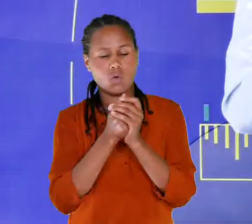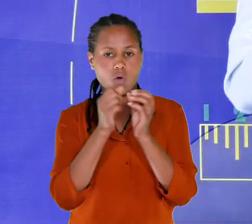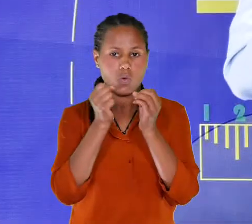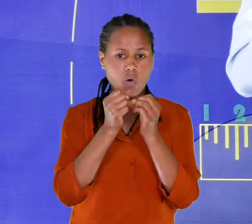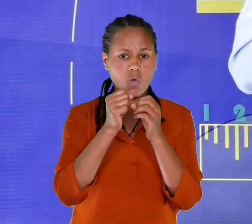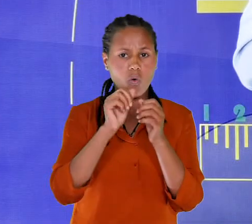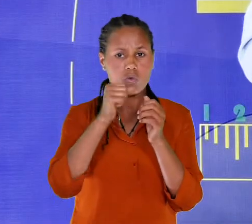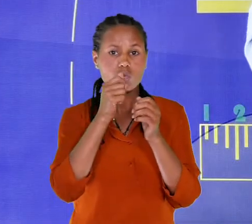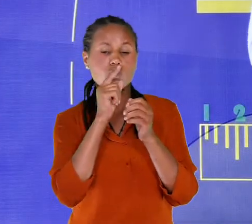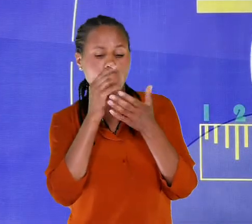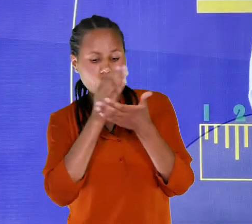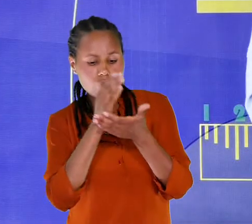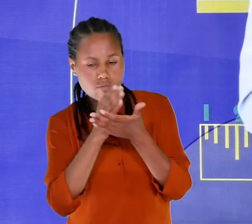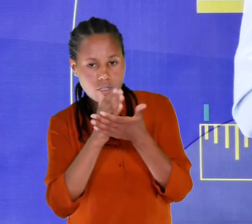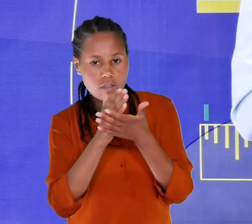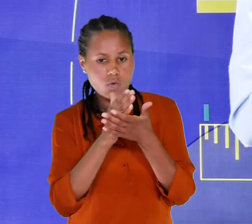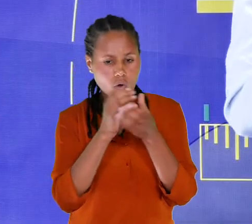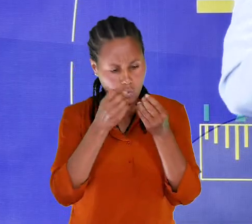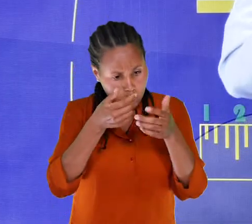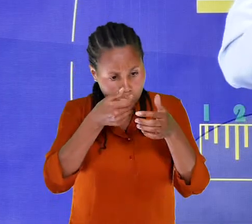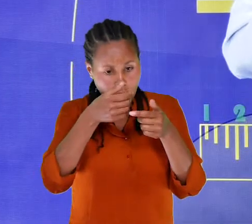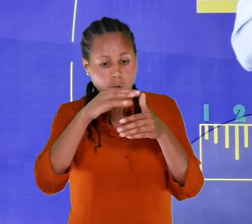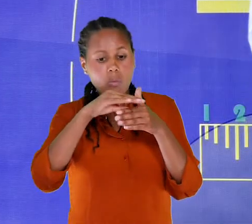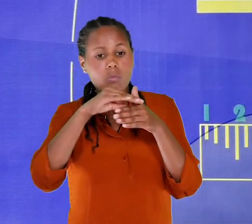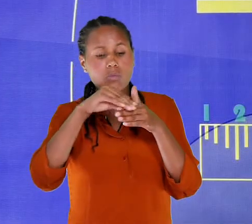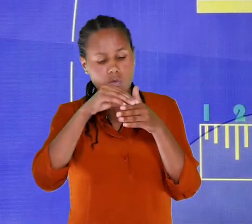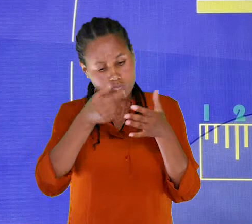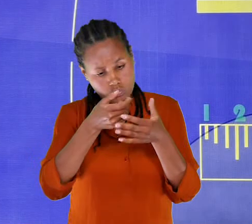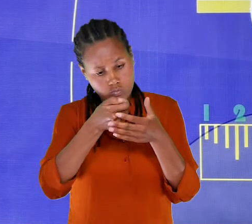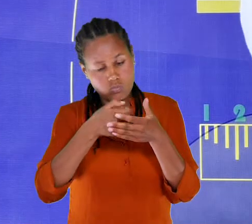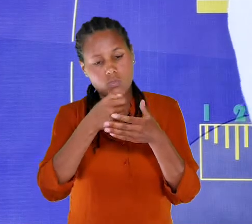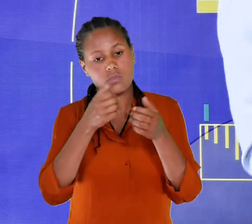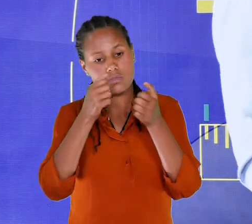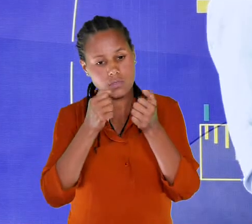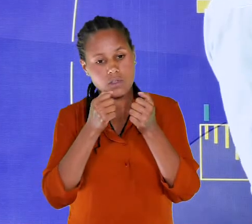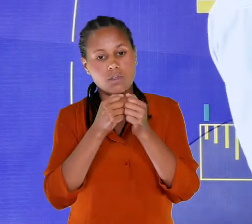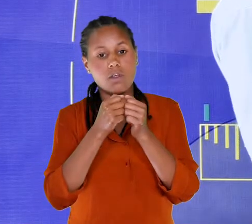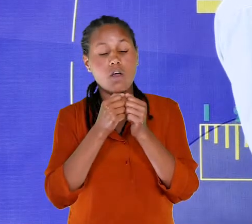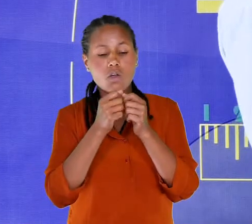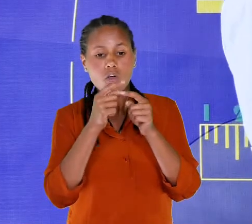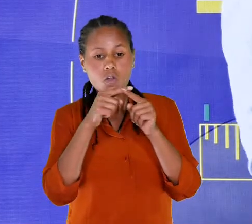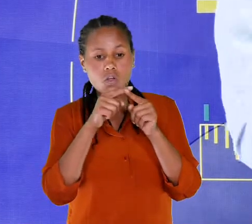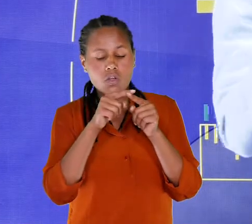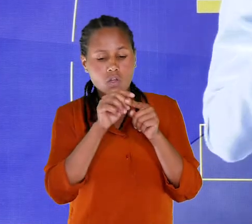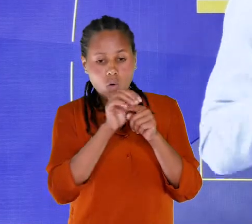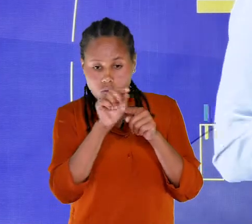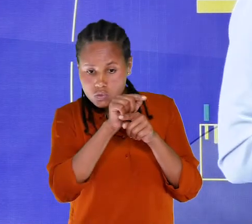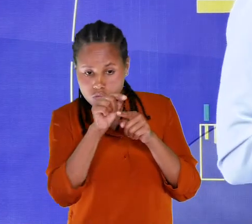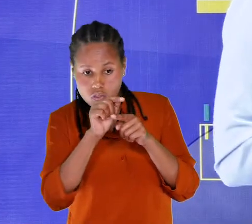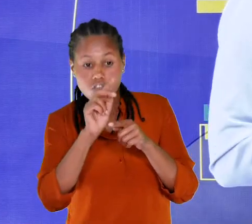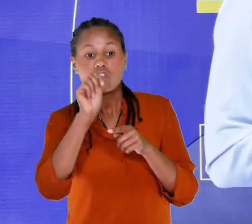tomato. We can count money. We can count different objects. This television also can be